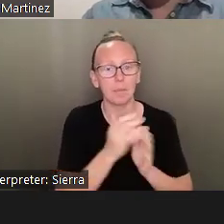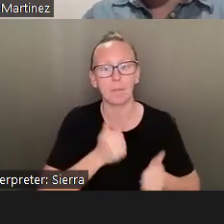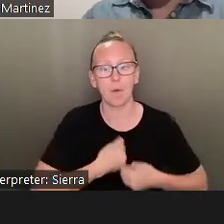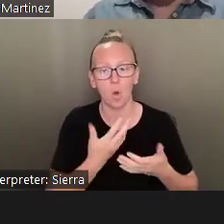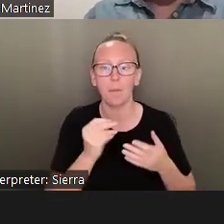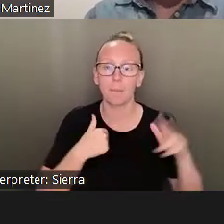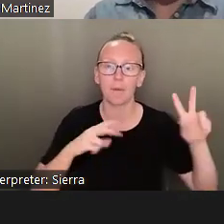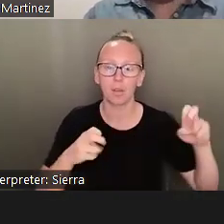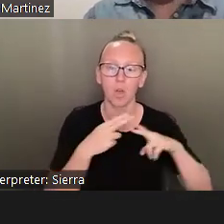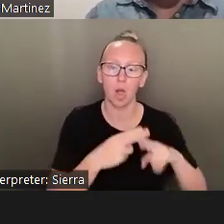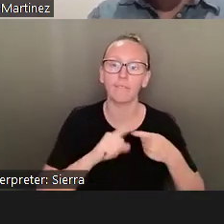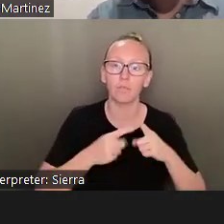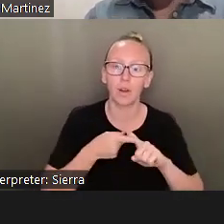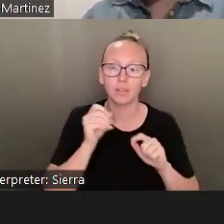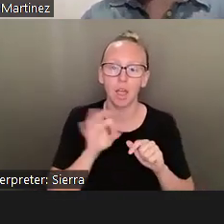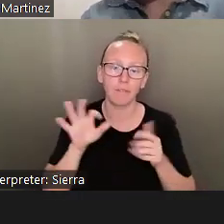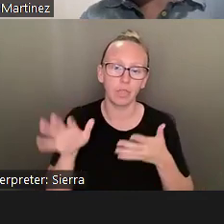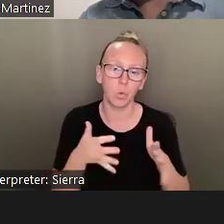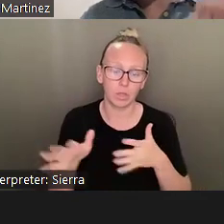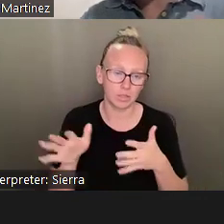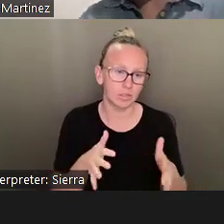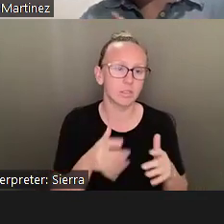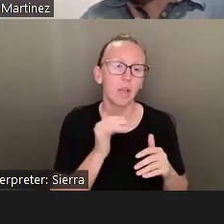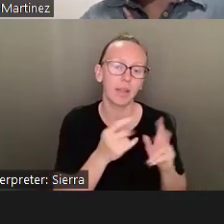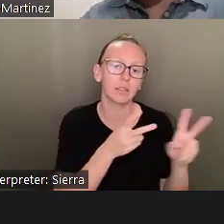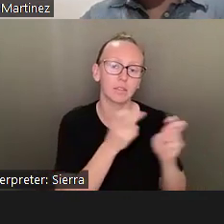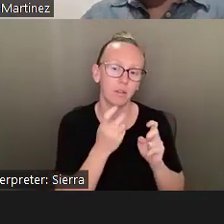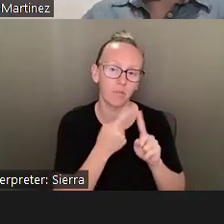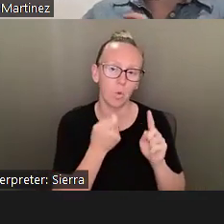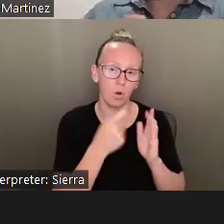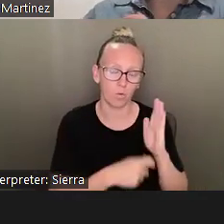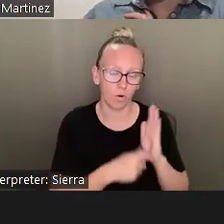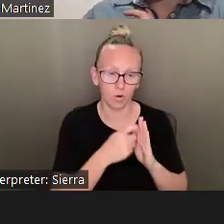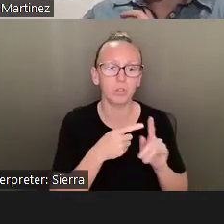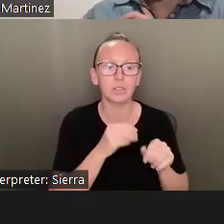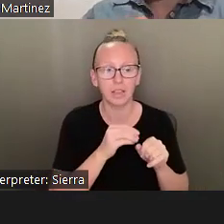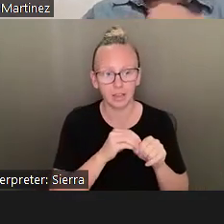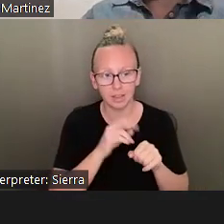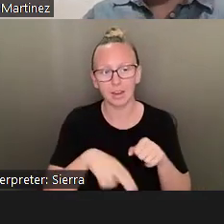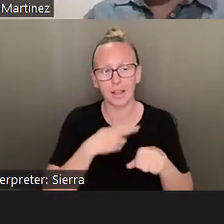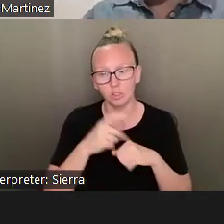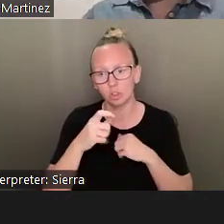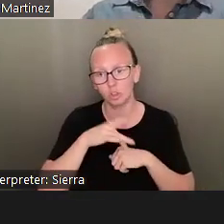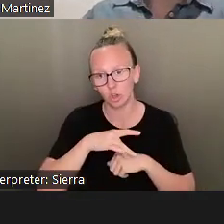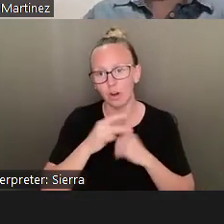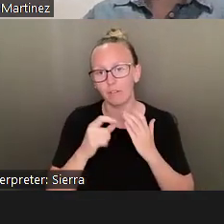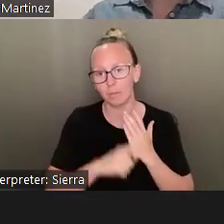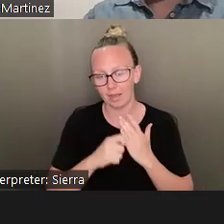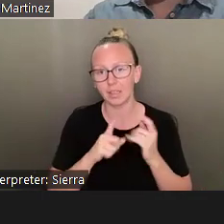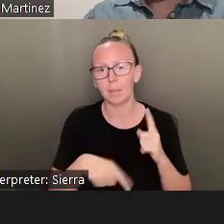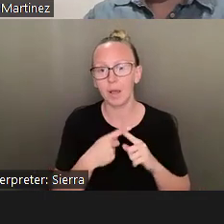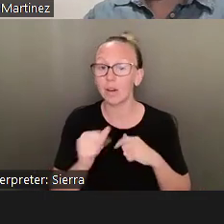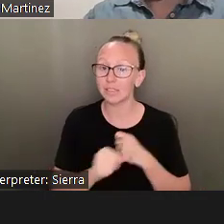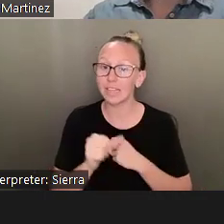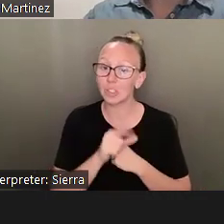of the Wind takes its name from a title of one of the articles in one of these National Geographic magazines that is about an endangered